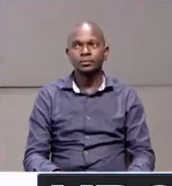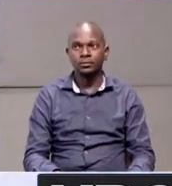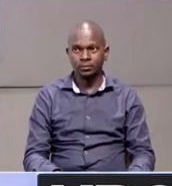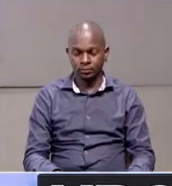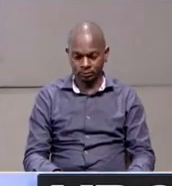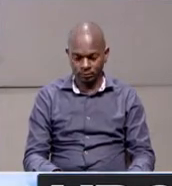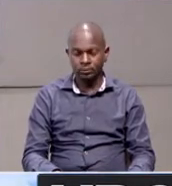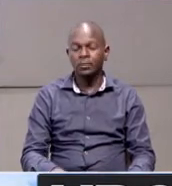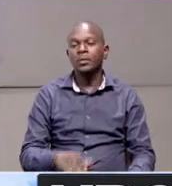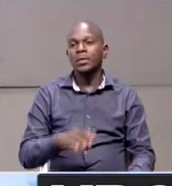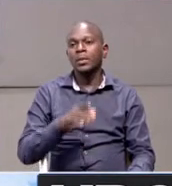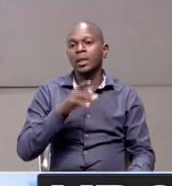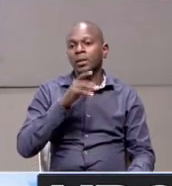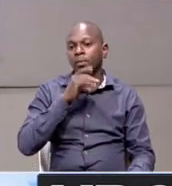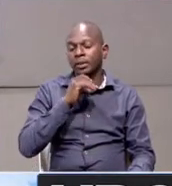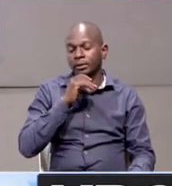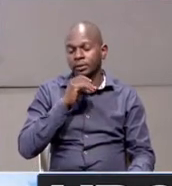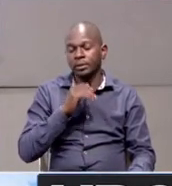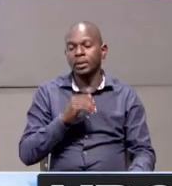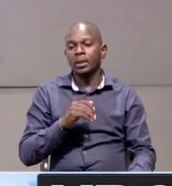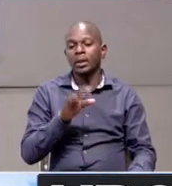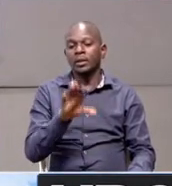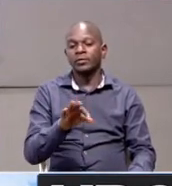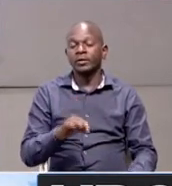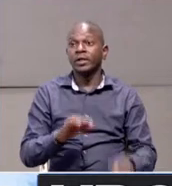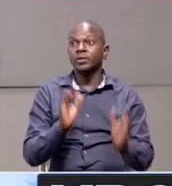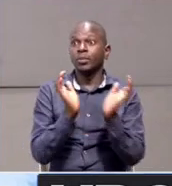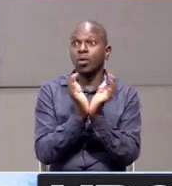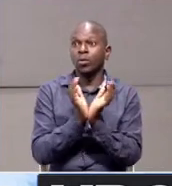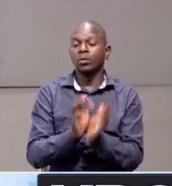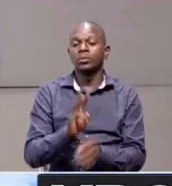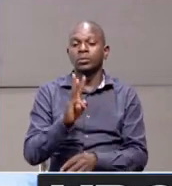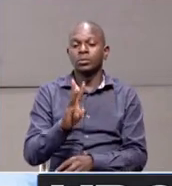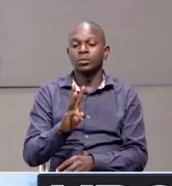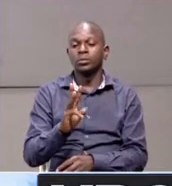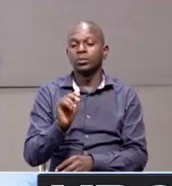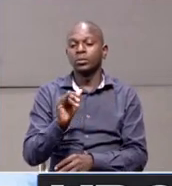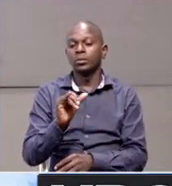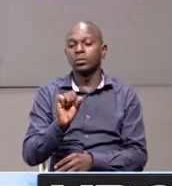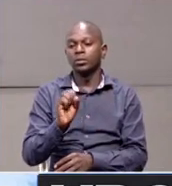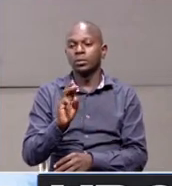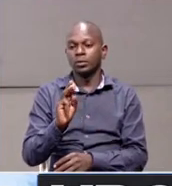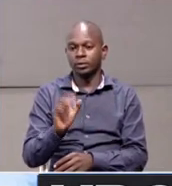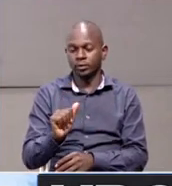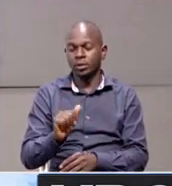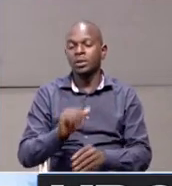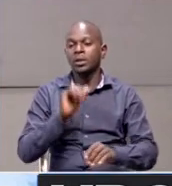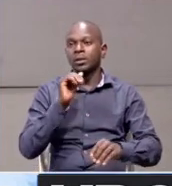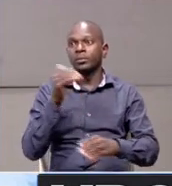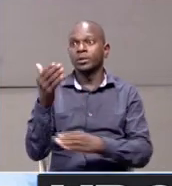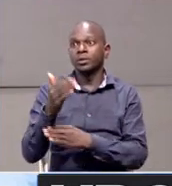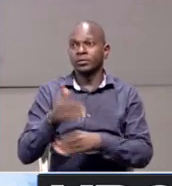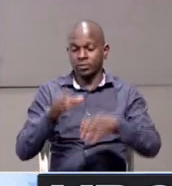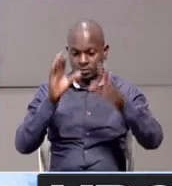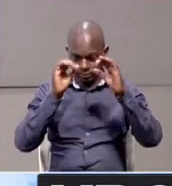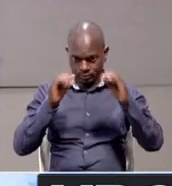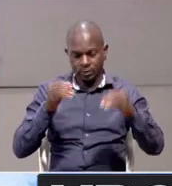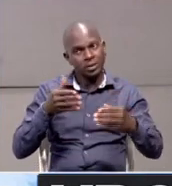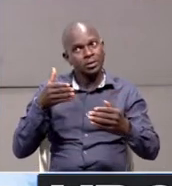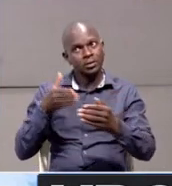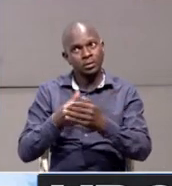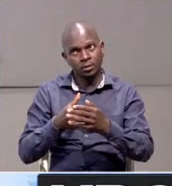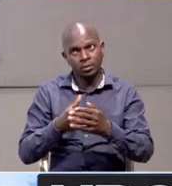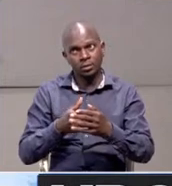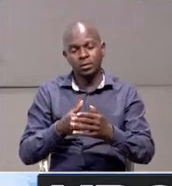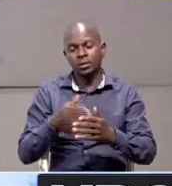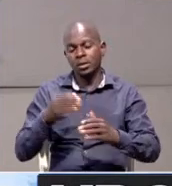A man identified as Paul Waiswa has accused the secretary to the president's office and the minister for presidency for obstructing him from the post